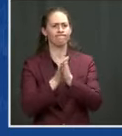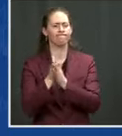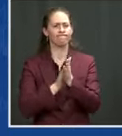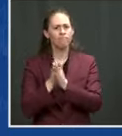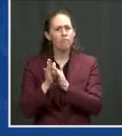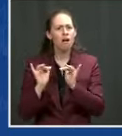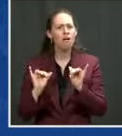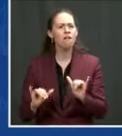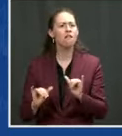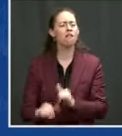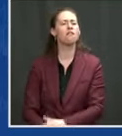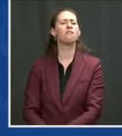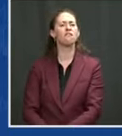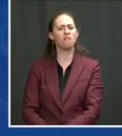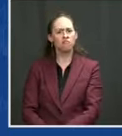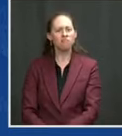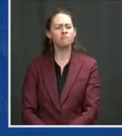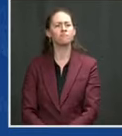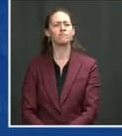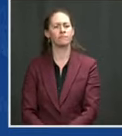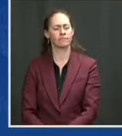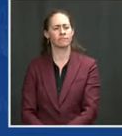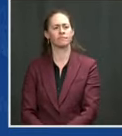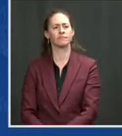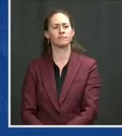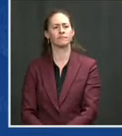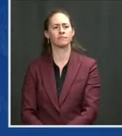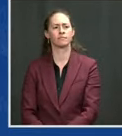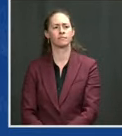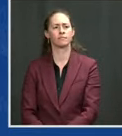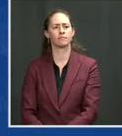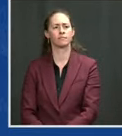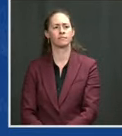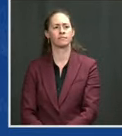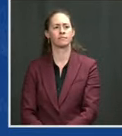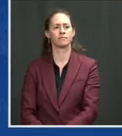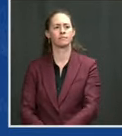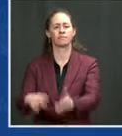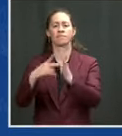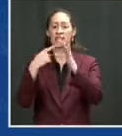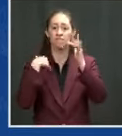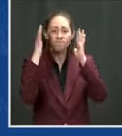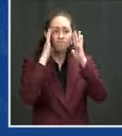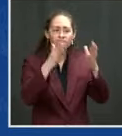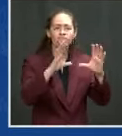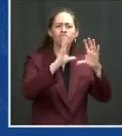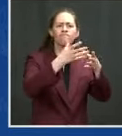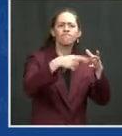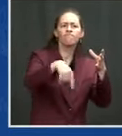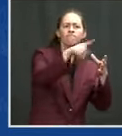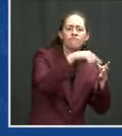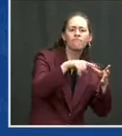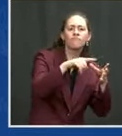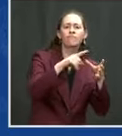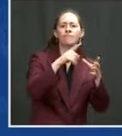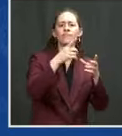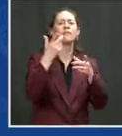not we were getting minority populations, whether we were getting the rural and frontier areas in the state, whether highly